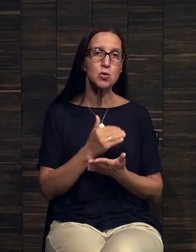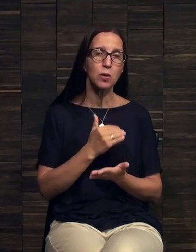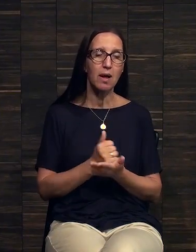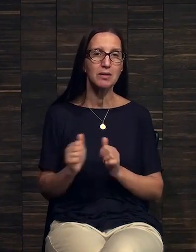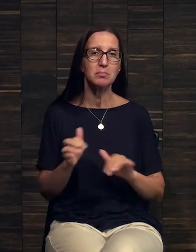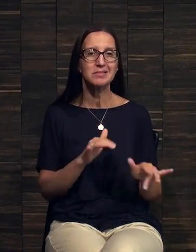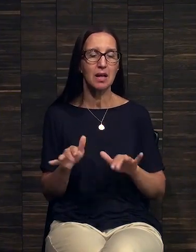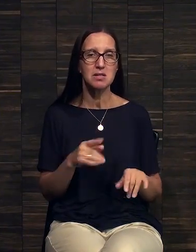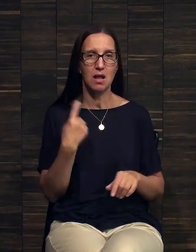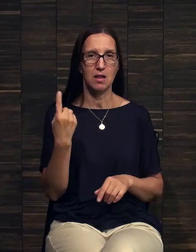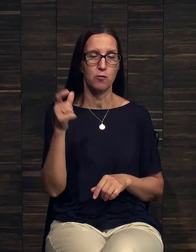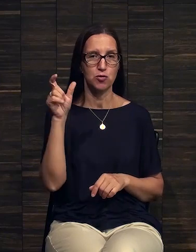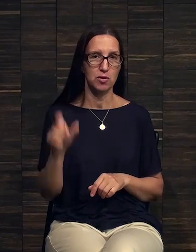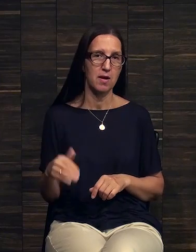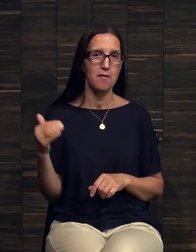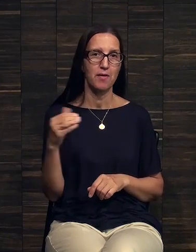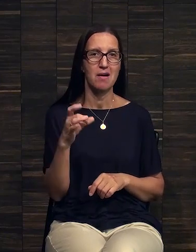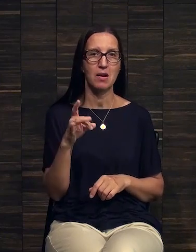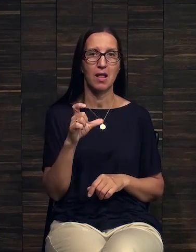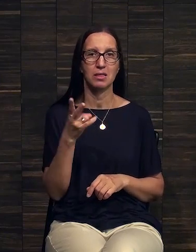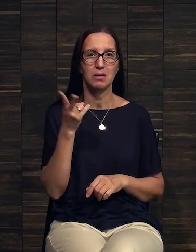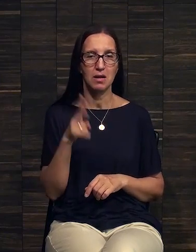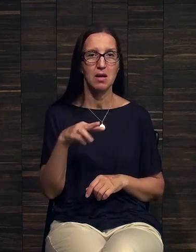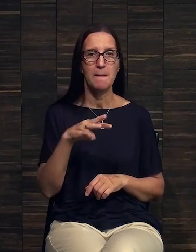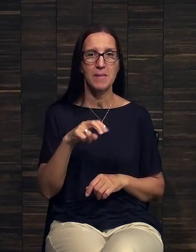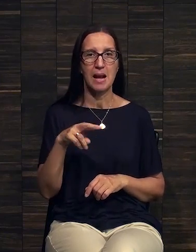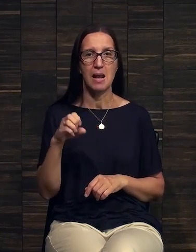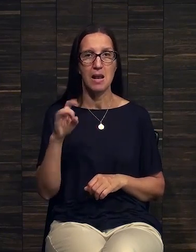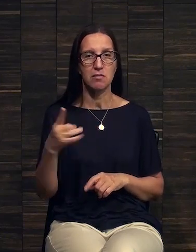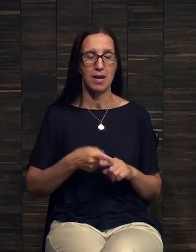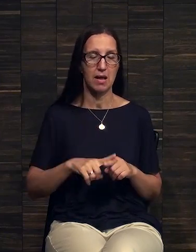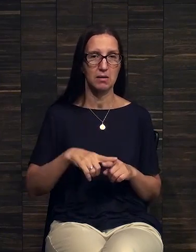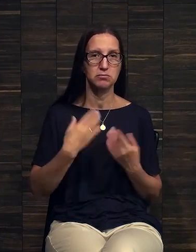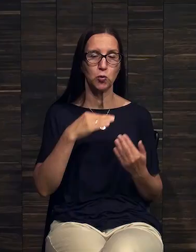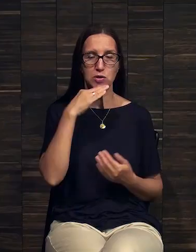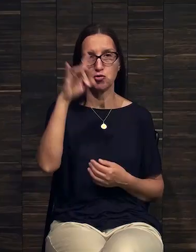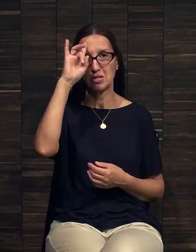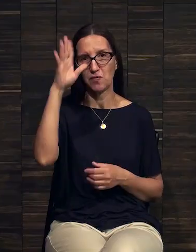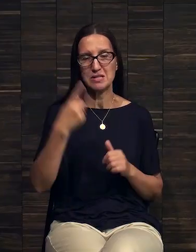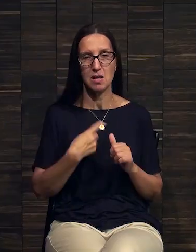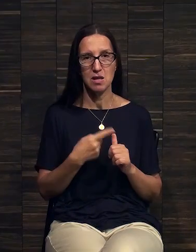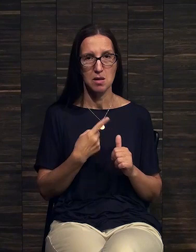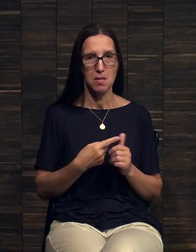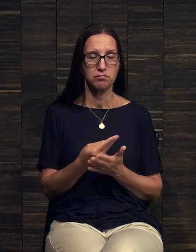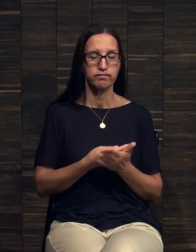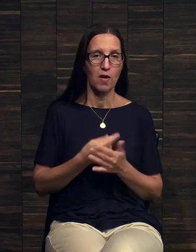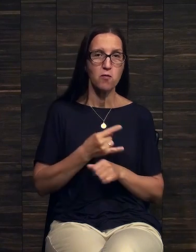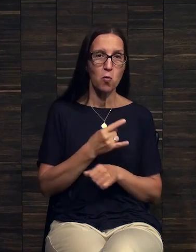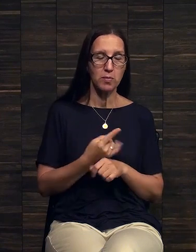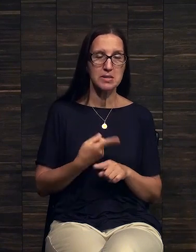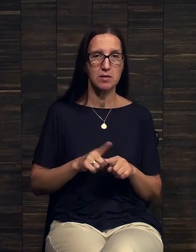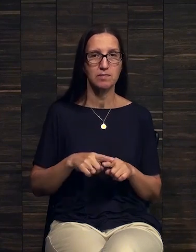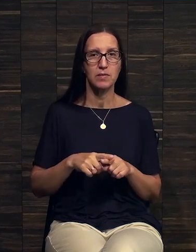thing. This was a result of Frank Miller activity. It's one of the most